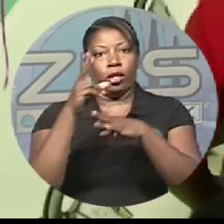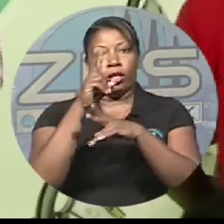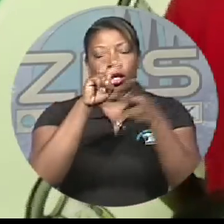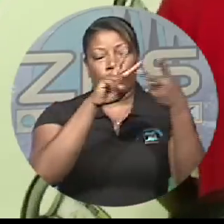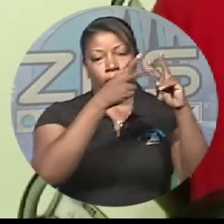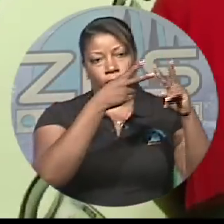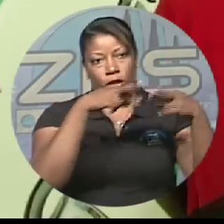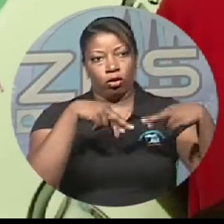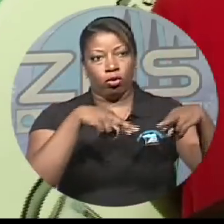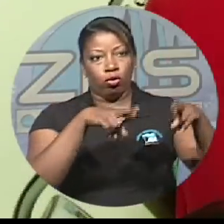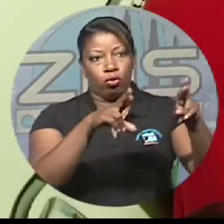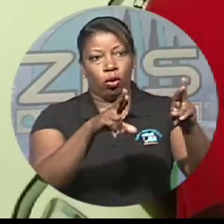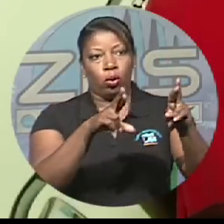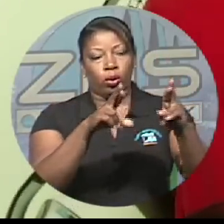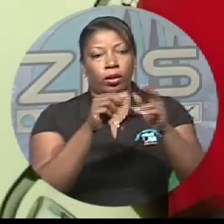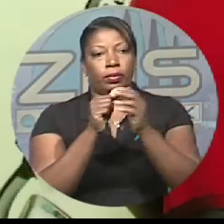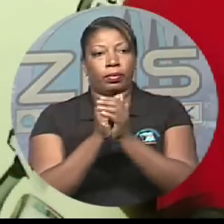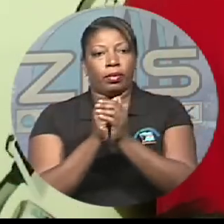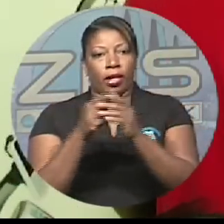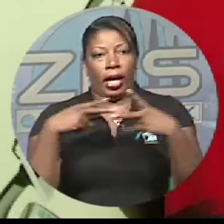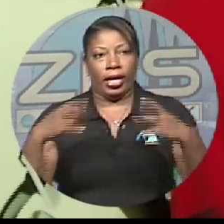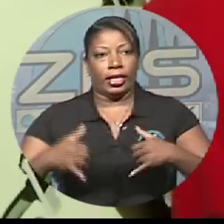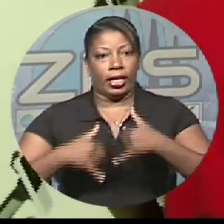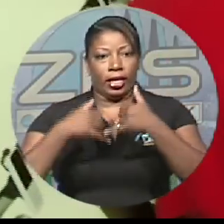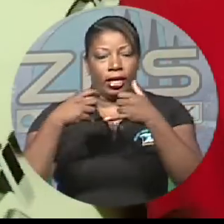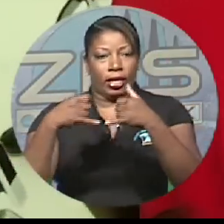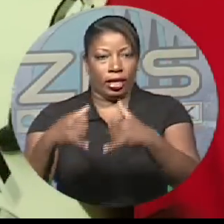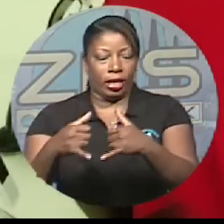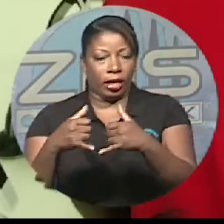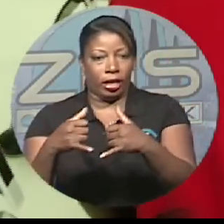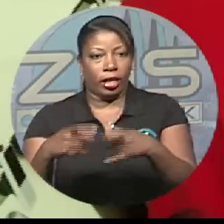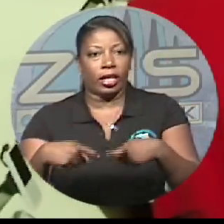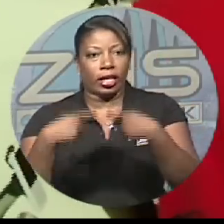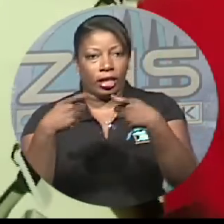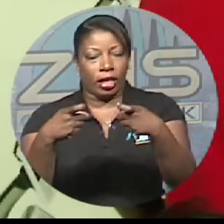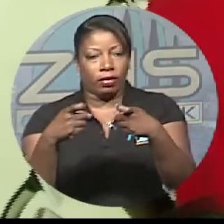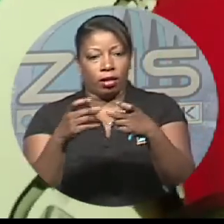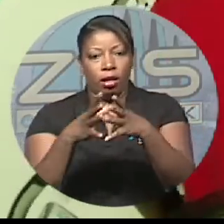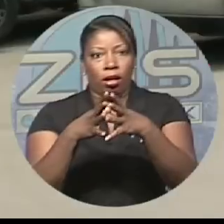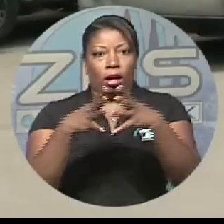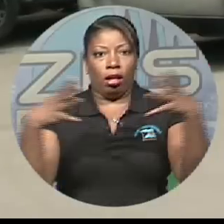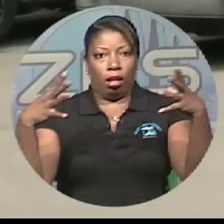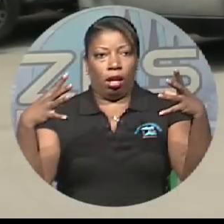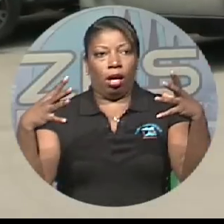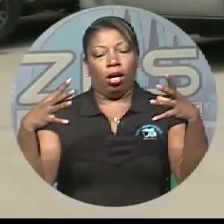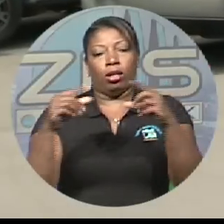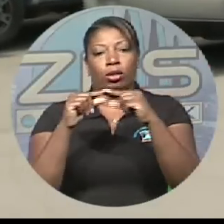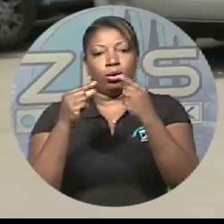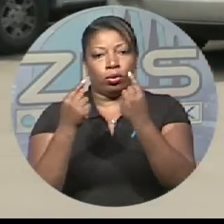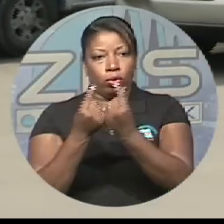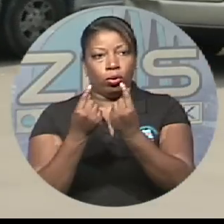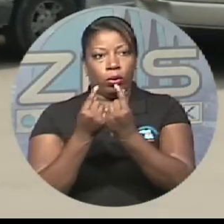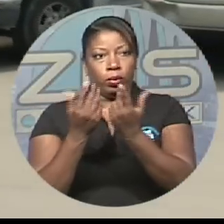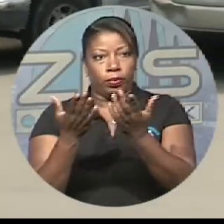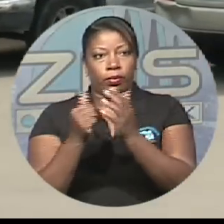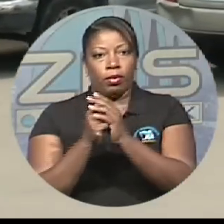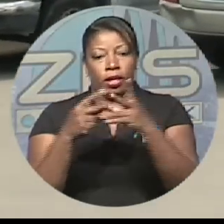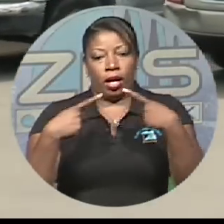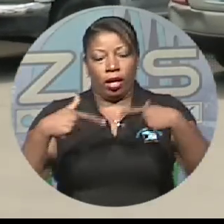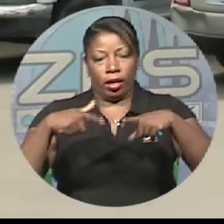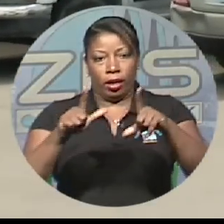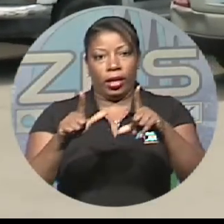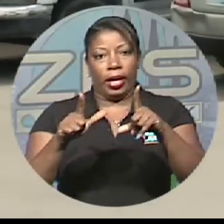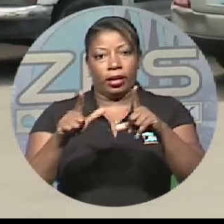series of doorbuster giveaways. The event today drew a large crowd to the plaza location that will now provide customers with an opportunity